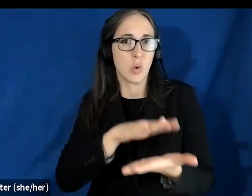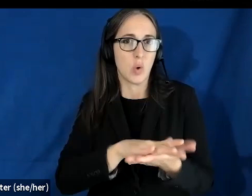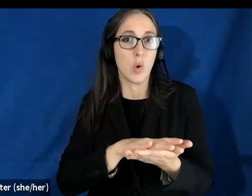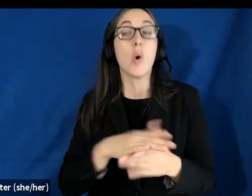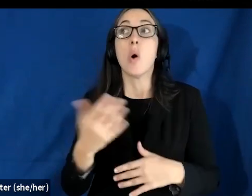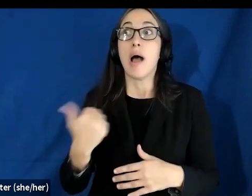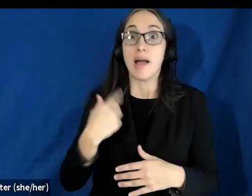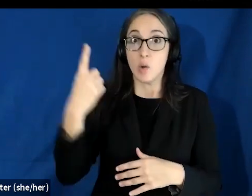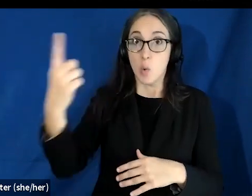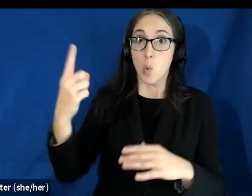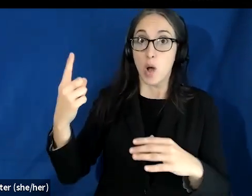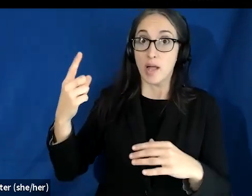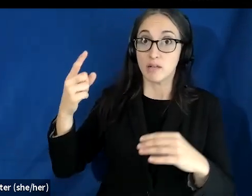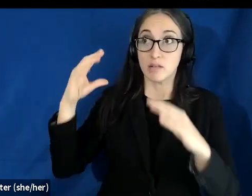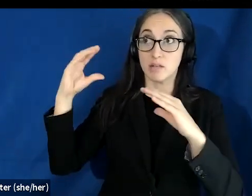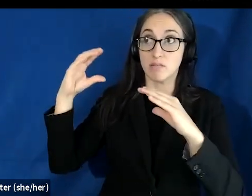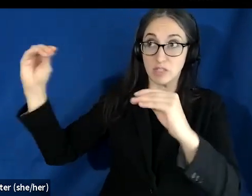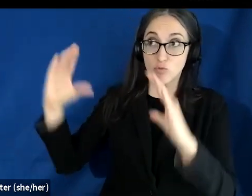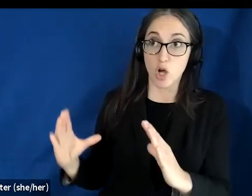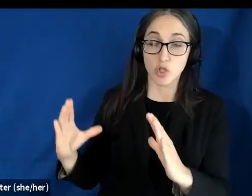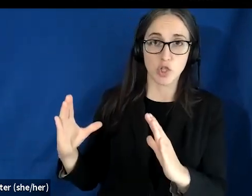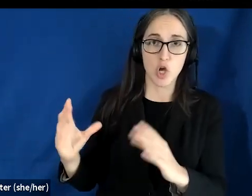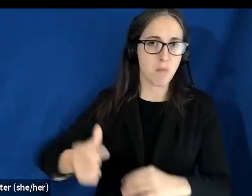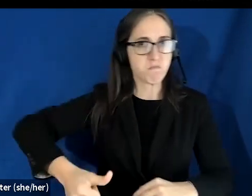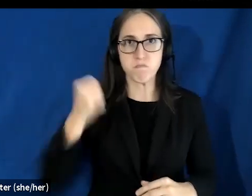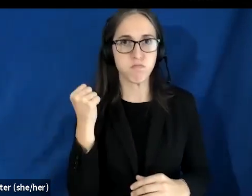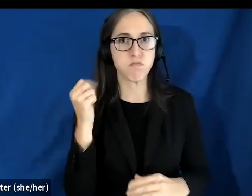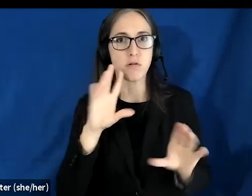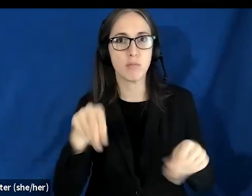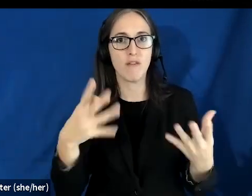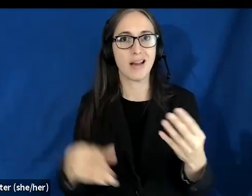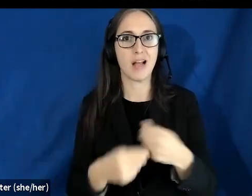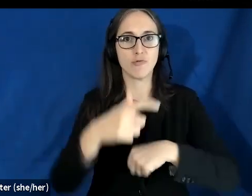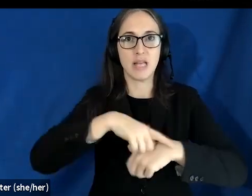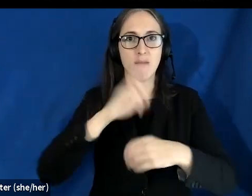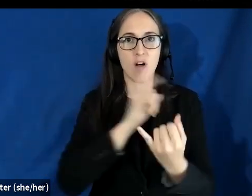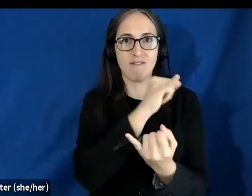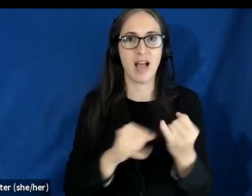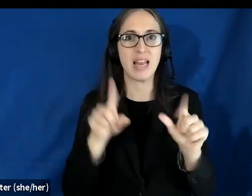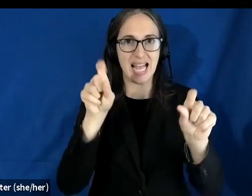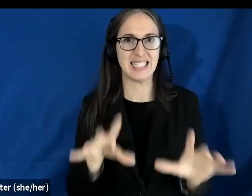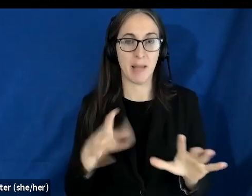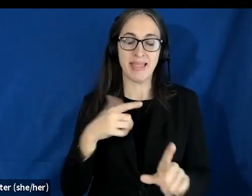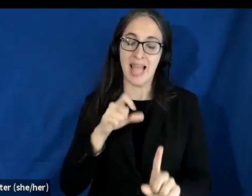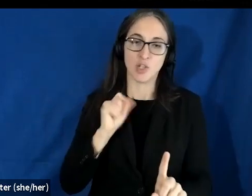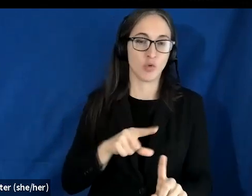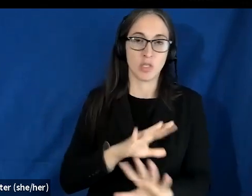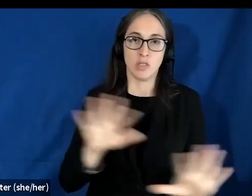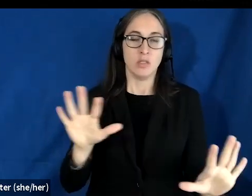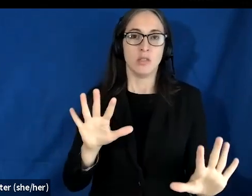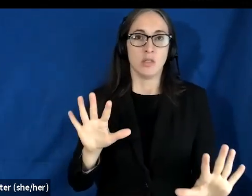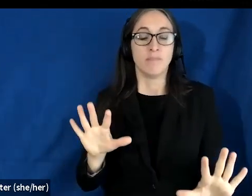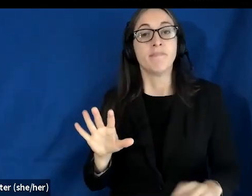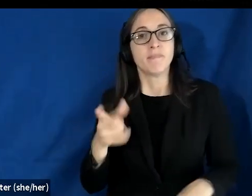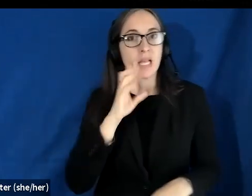extra time during the finals. That was the trigger. And of course, I was experiencing, further vision loss, which shouldn't have